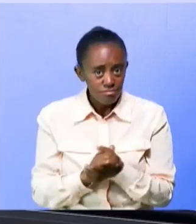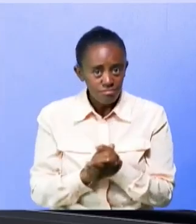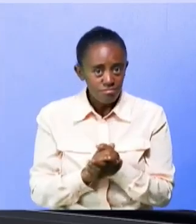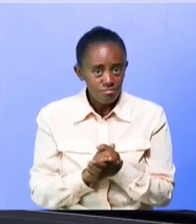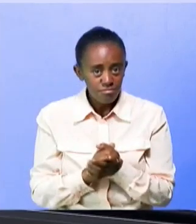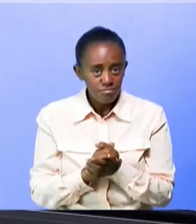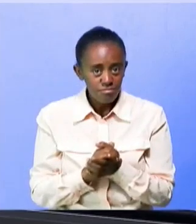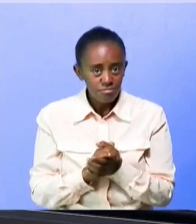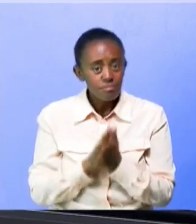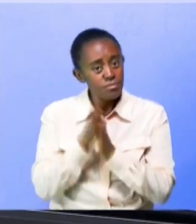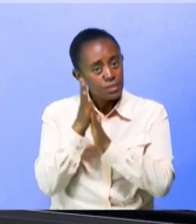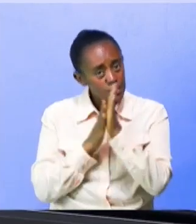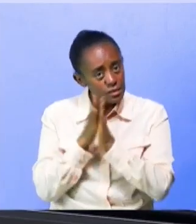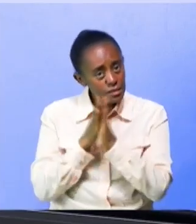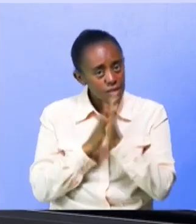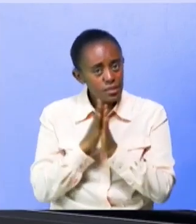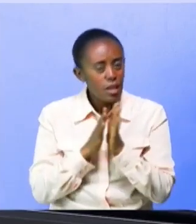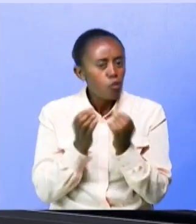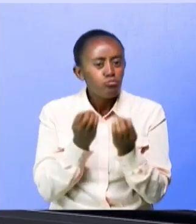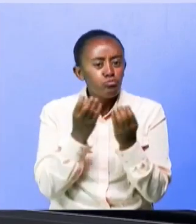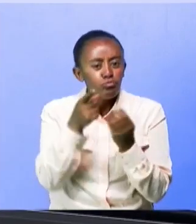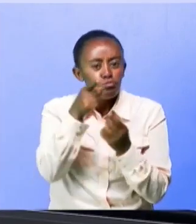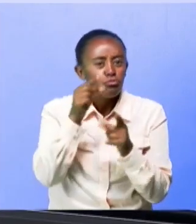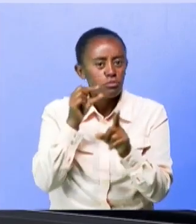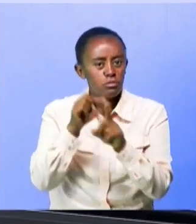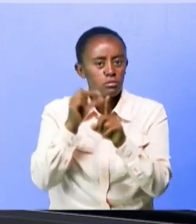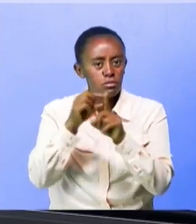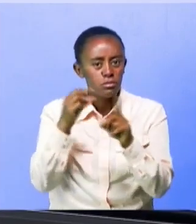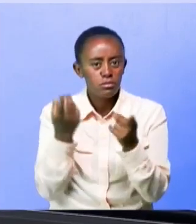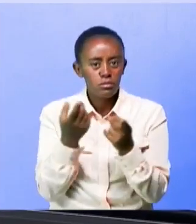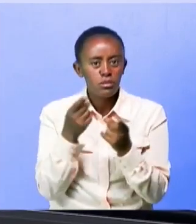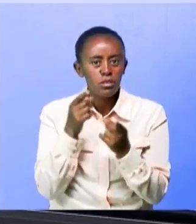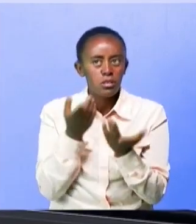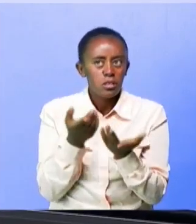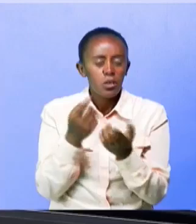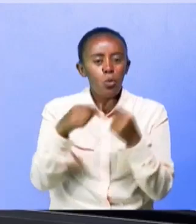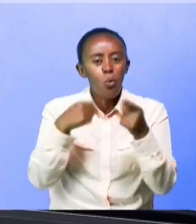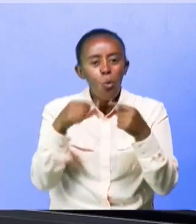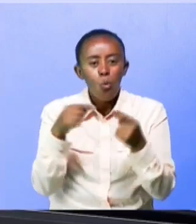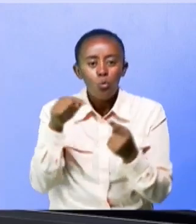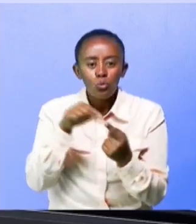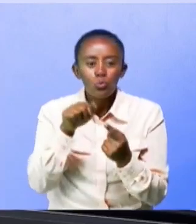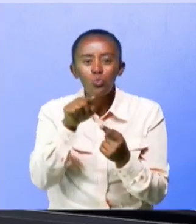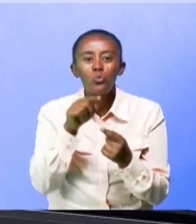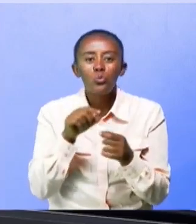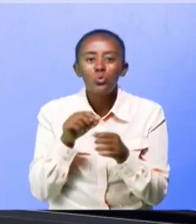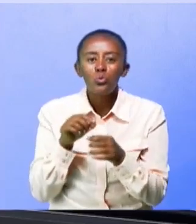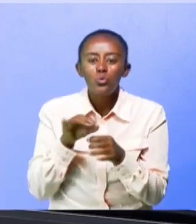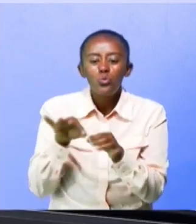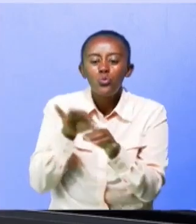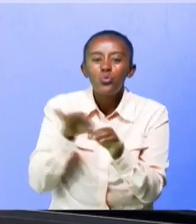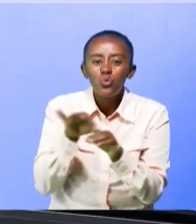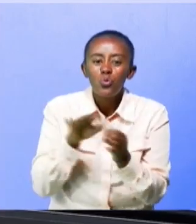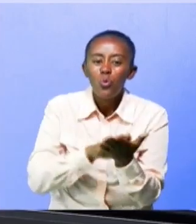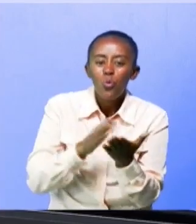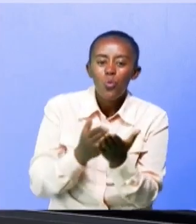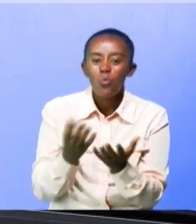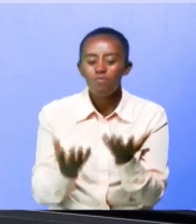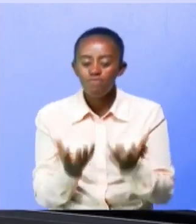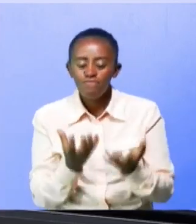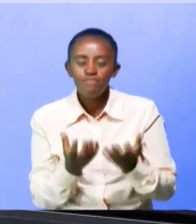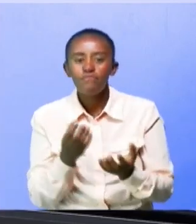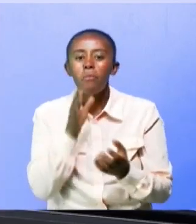Interesting. How many of you are just going to kitchen and help your mom or